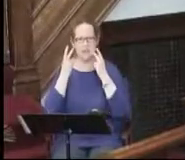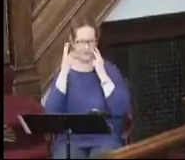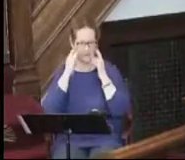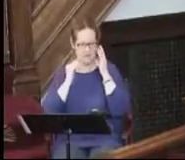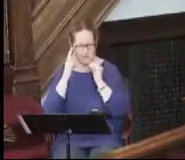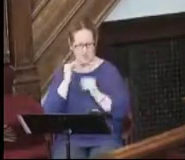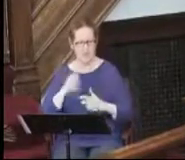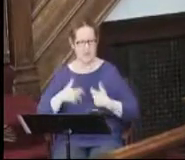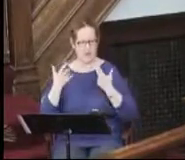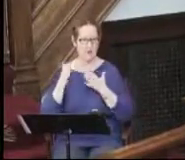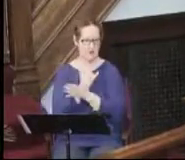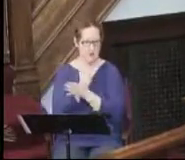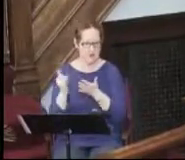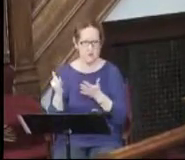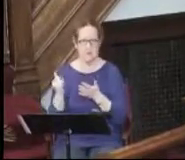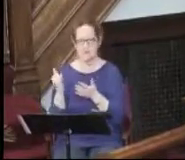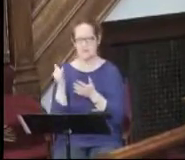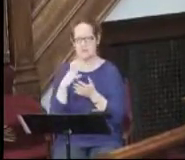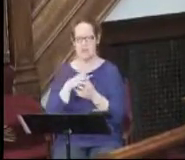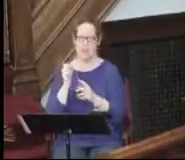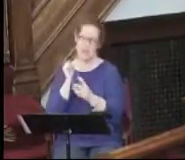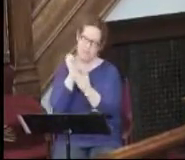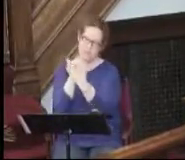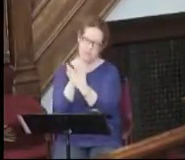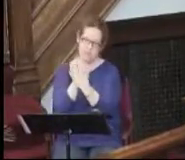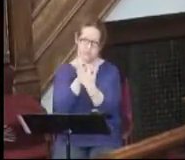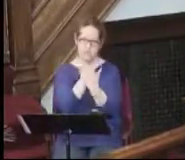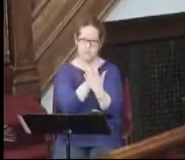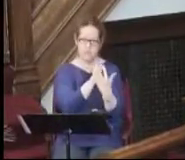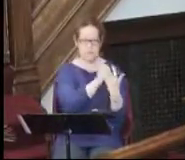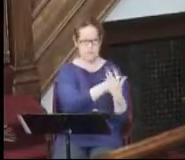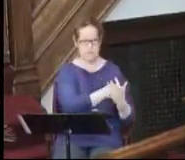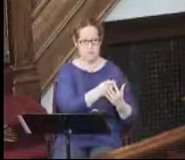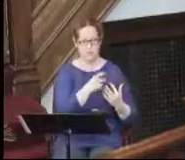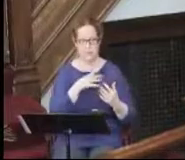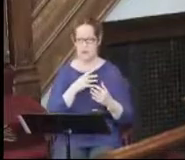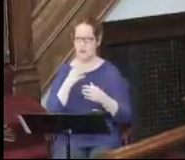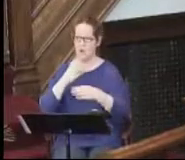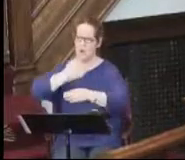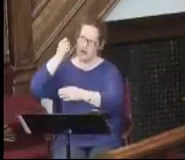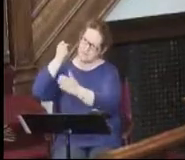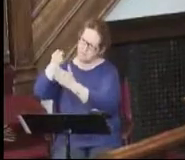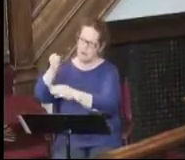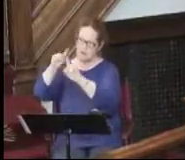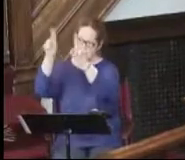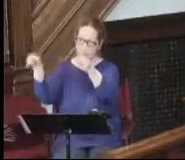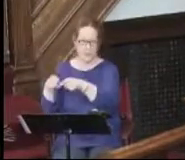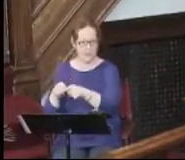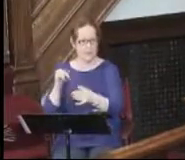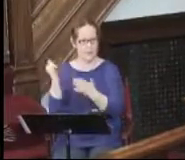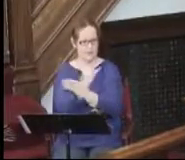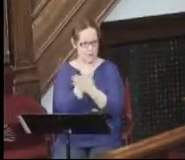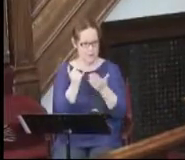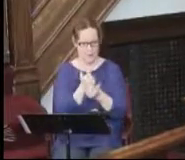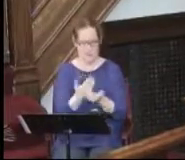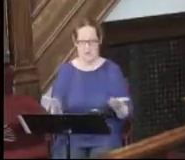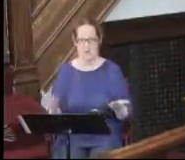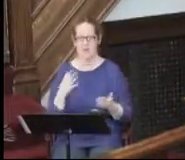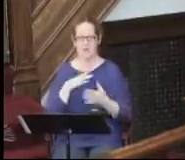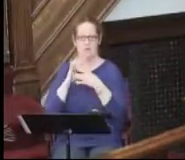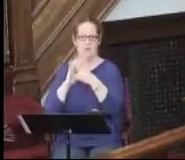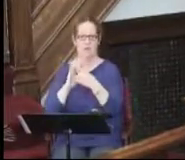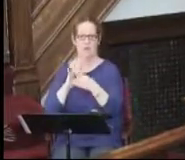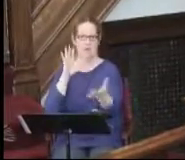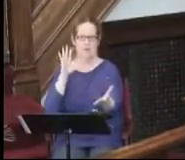that's destructive, that lashes out at people, that punches holes in walls or destroys things or